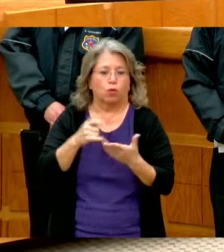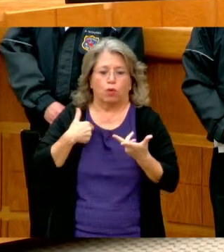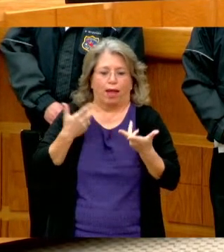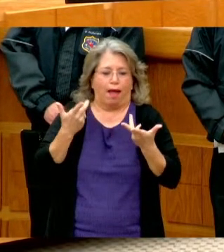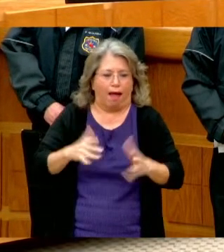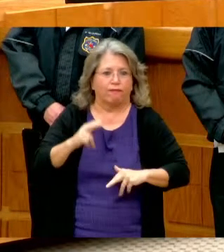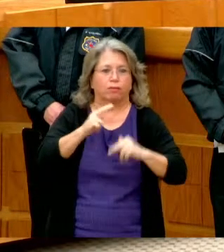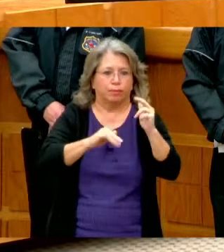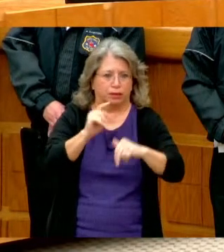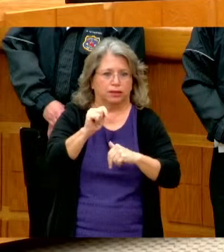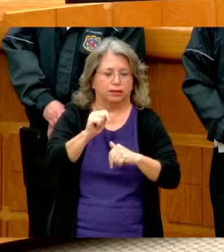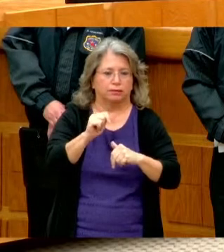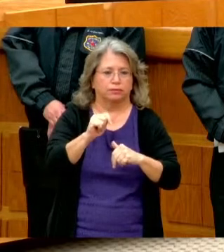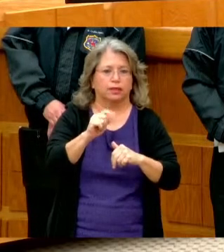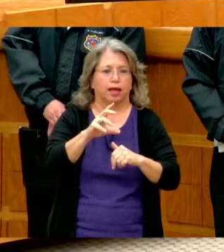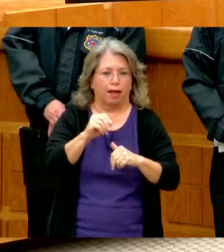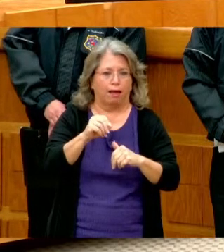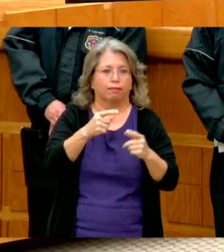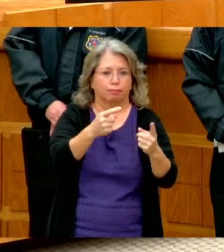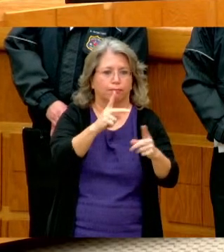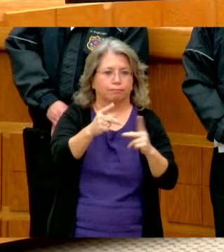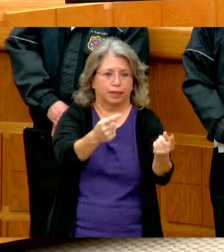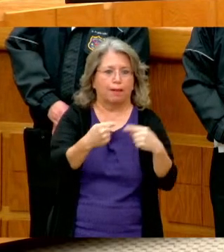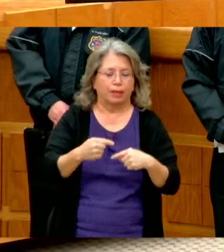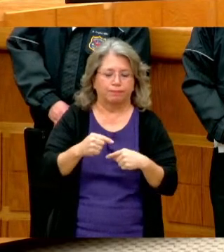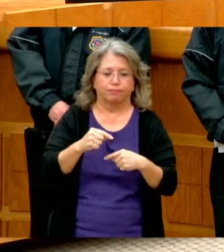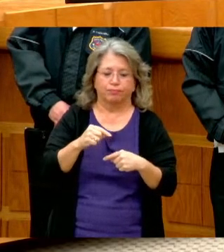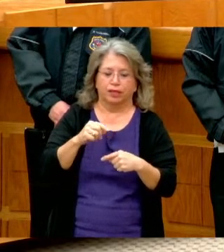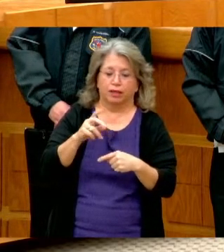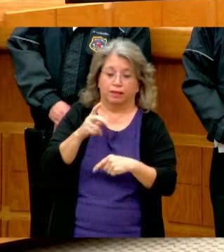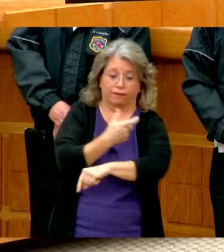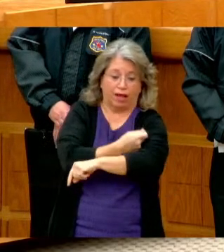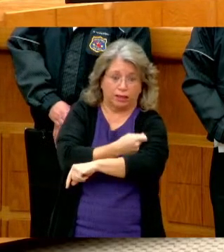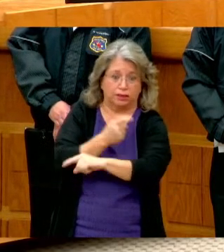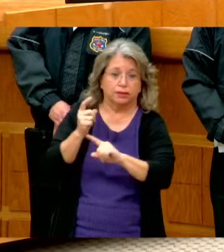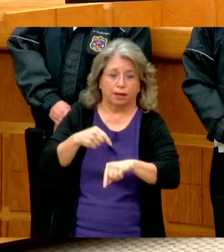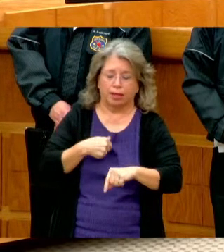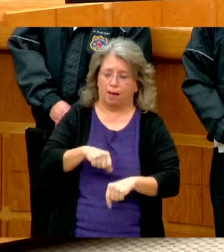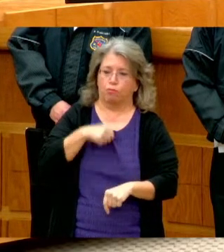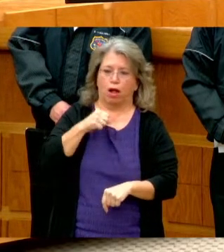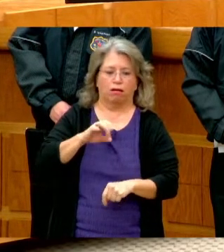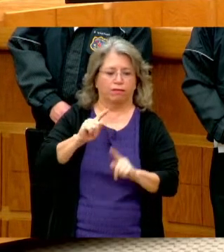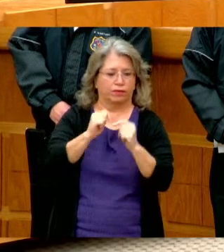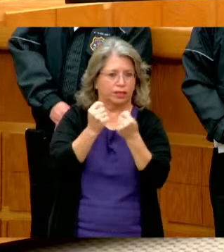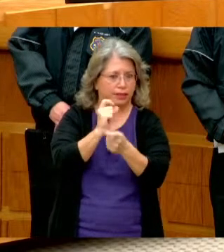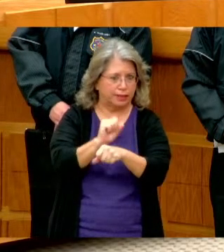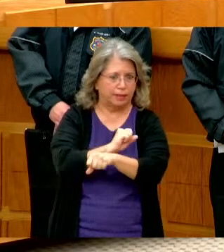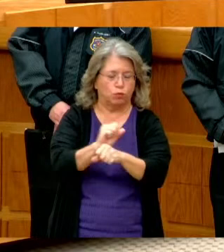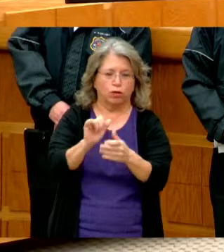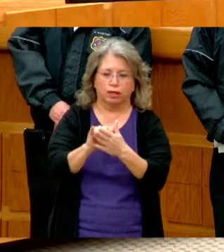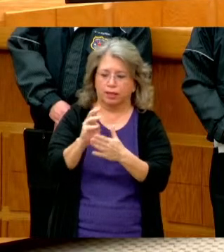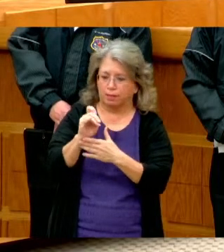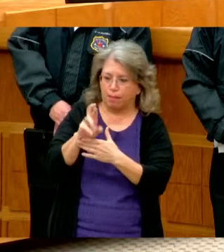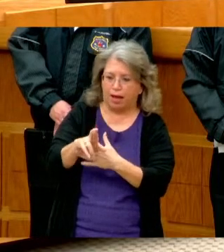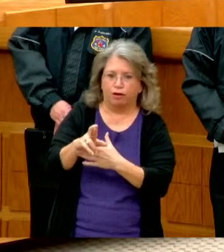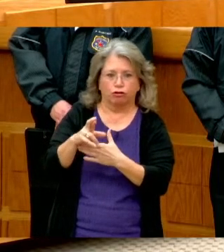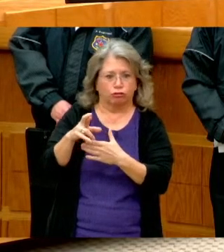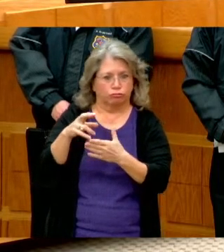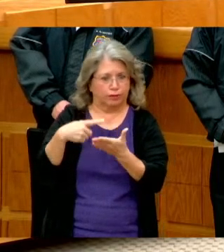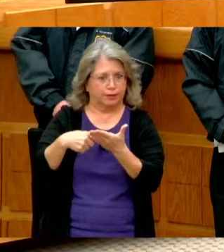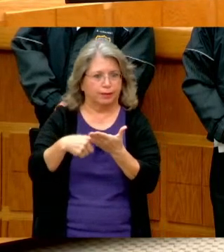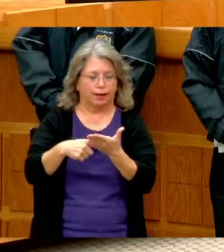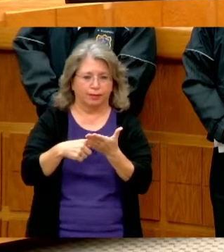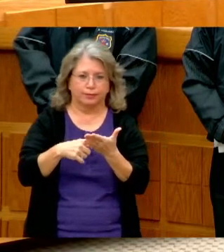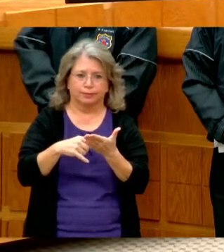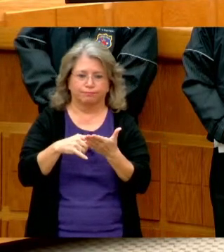are coming. And I'm proud of this teamwork that the mayor alluded to that went into this effort. I want to thank specifically the City